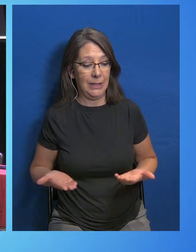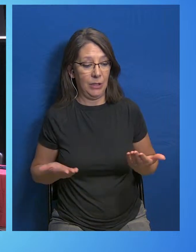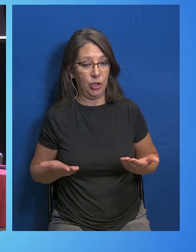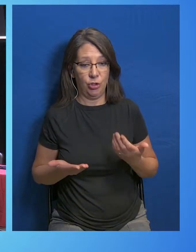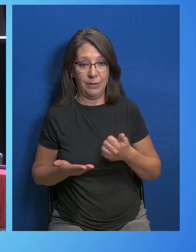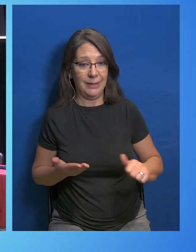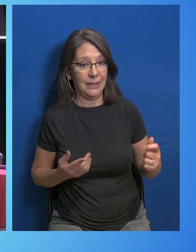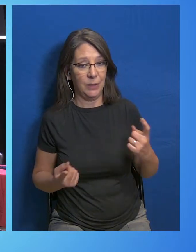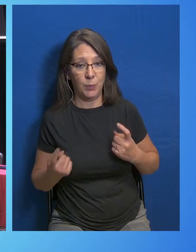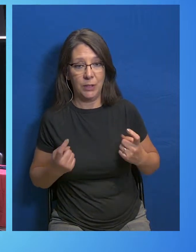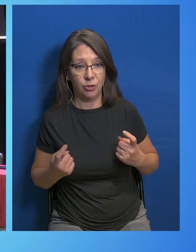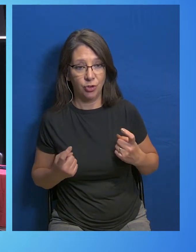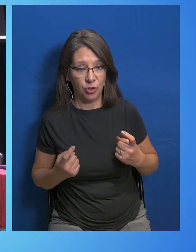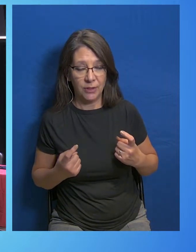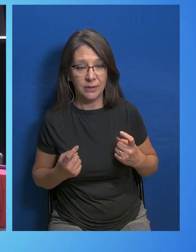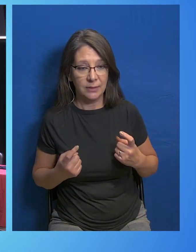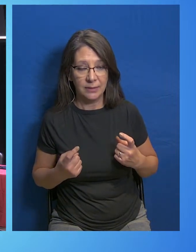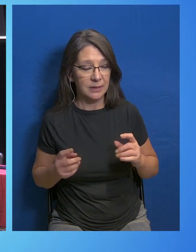Fantastic.